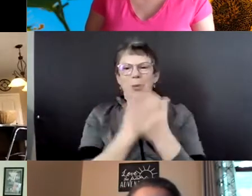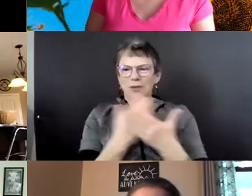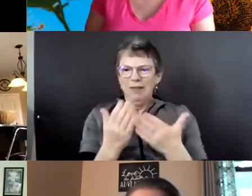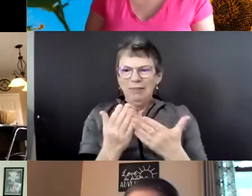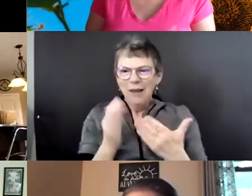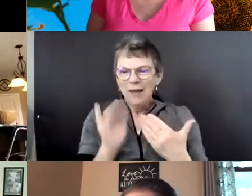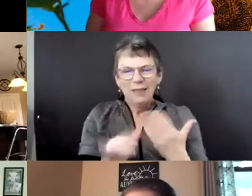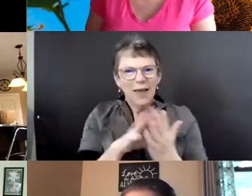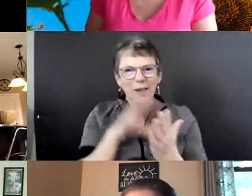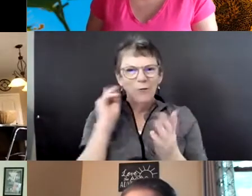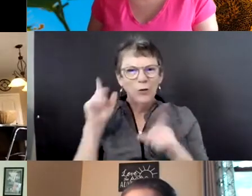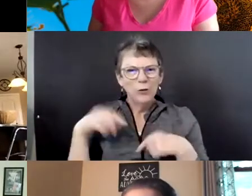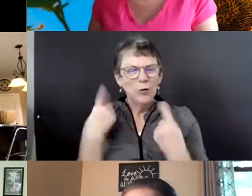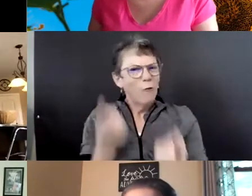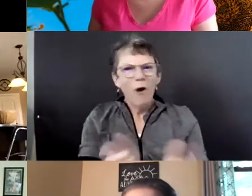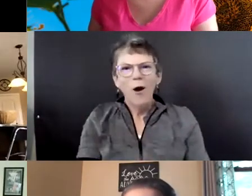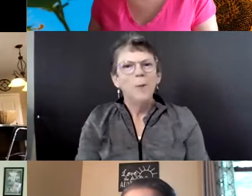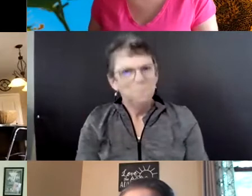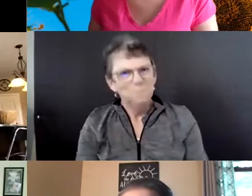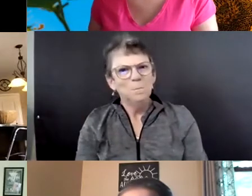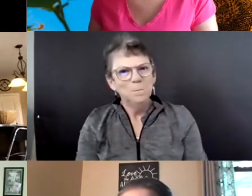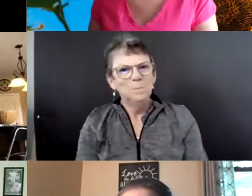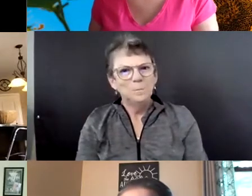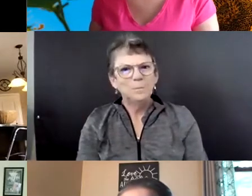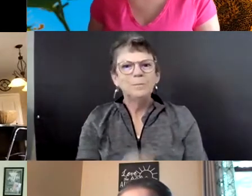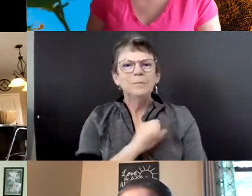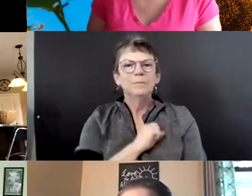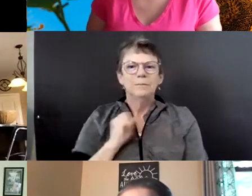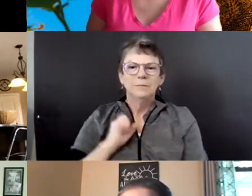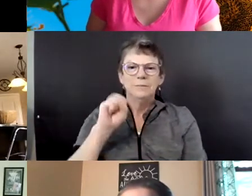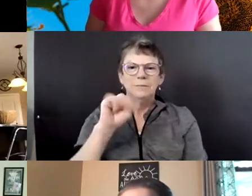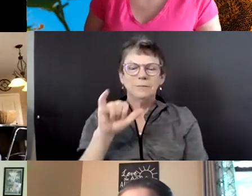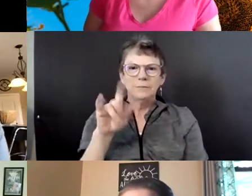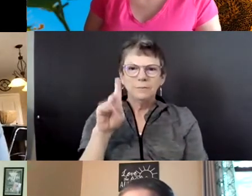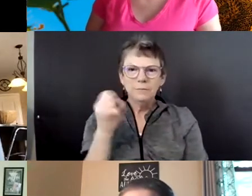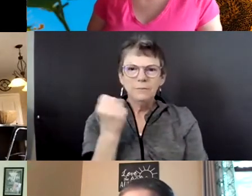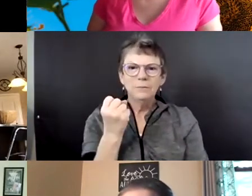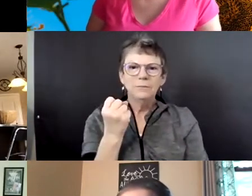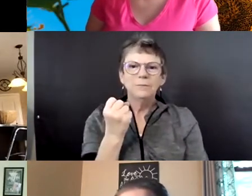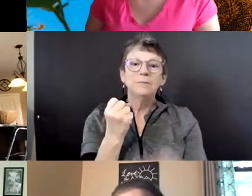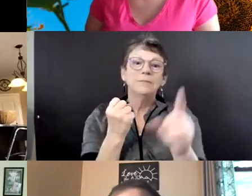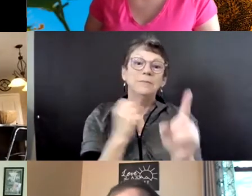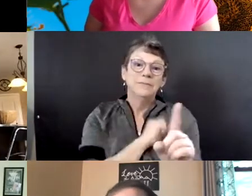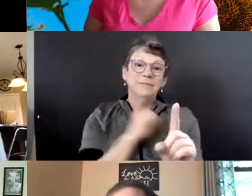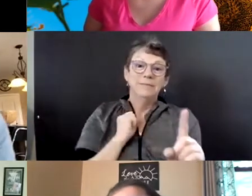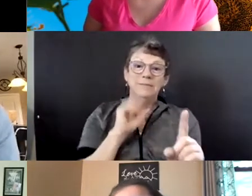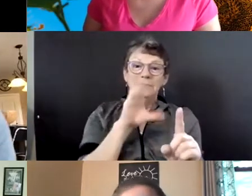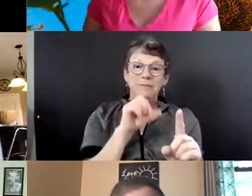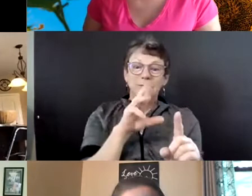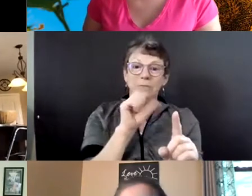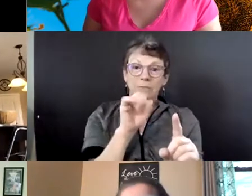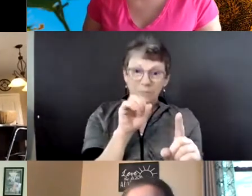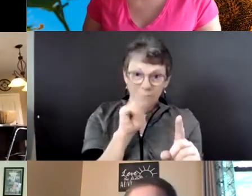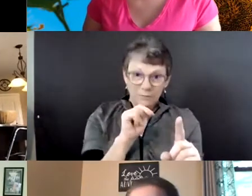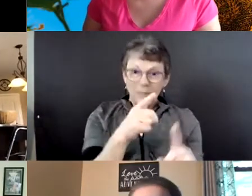a bit more seasoned, what's the most important thing you've learned so far? Okay, well, first I want to say Senator Corson is a